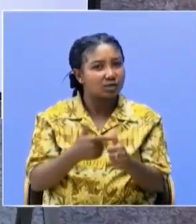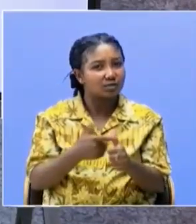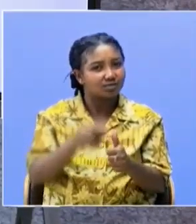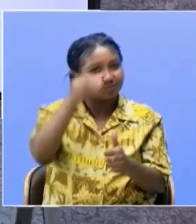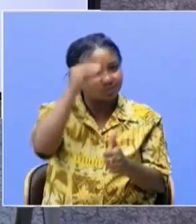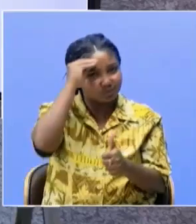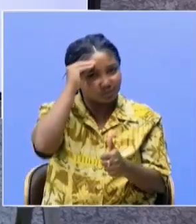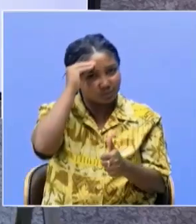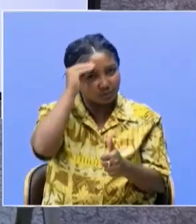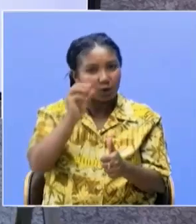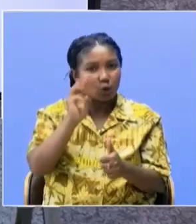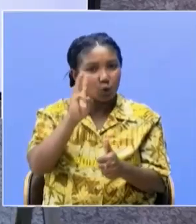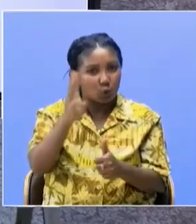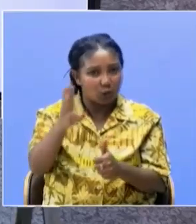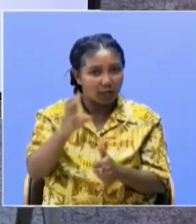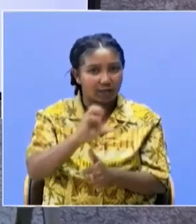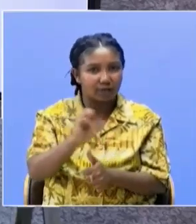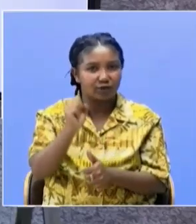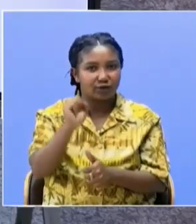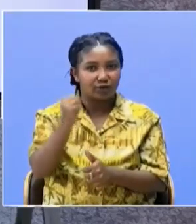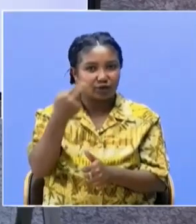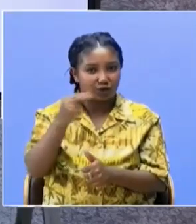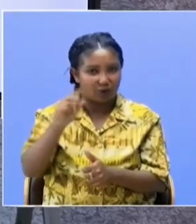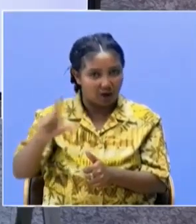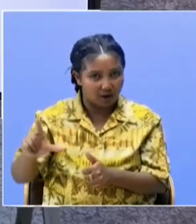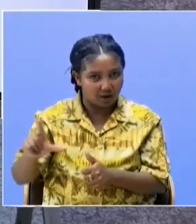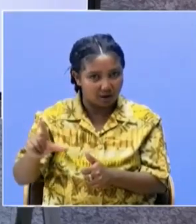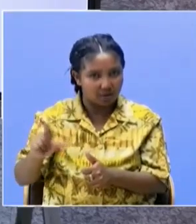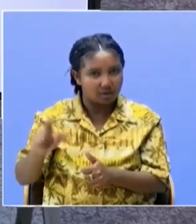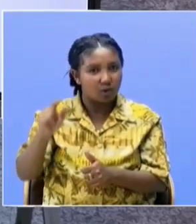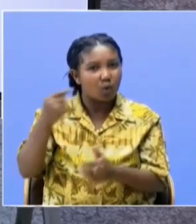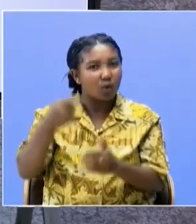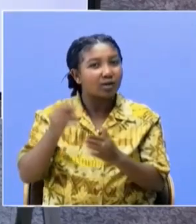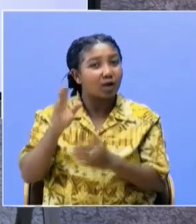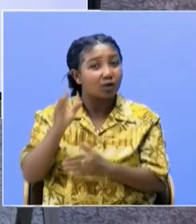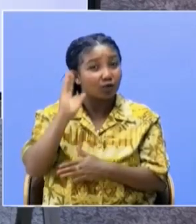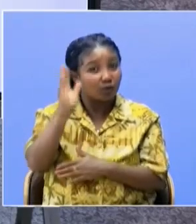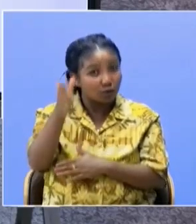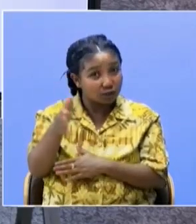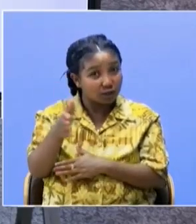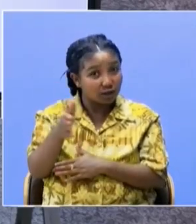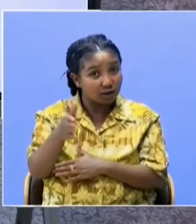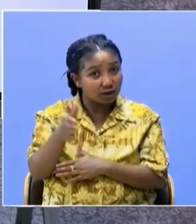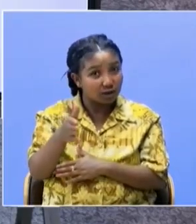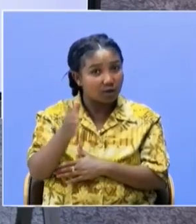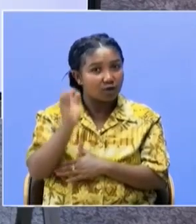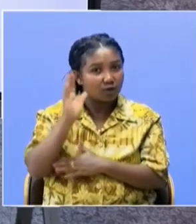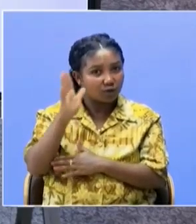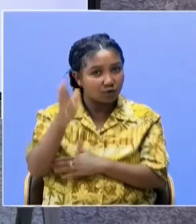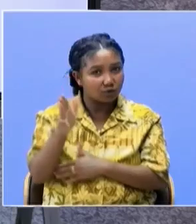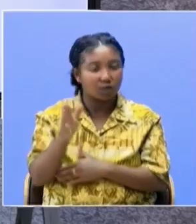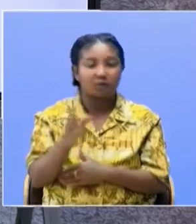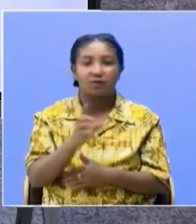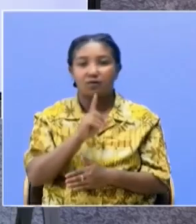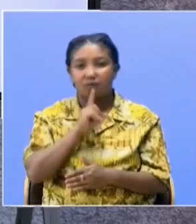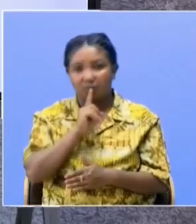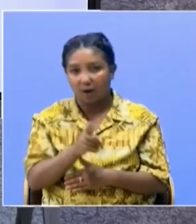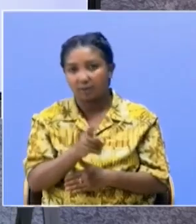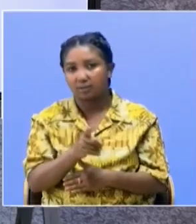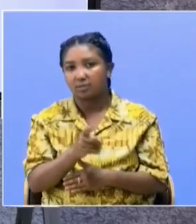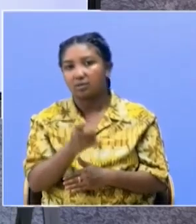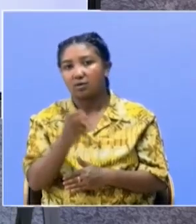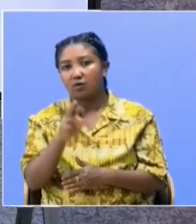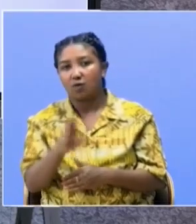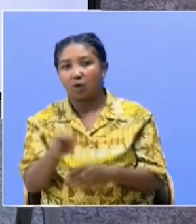seen what? Will and shall. For what kind of future? Yes, for a future fact, for